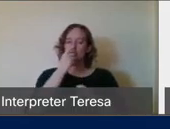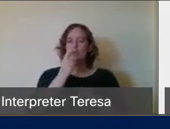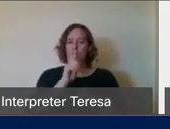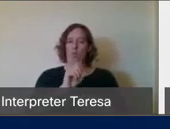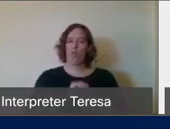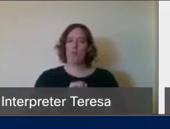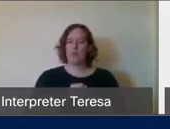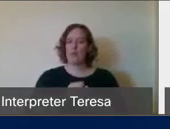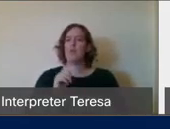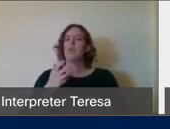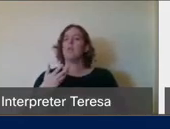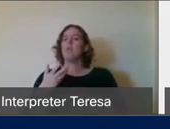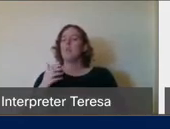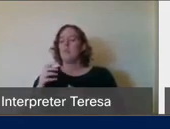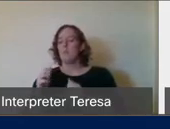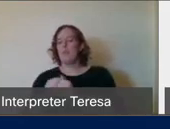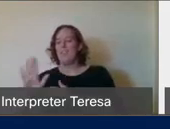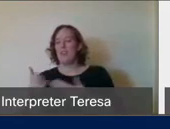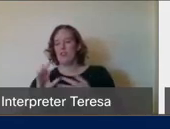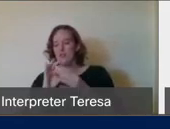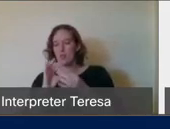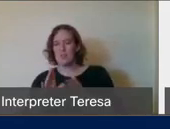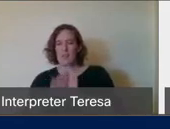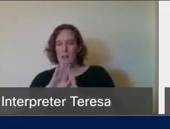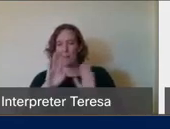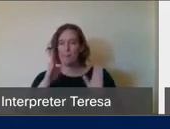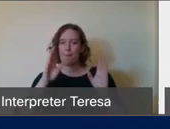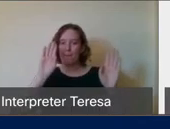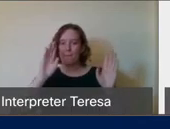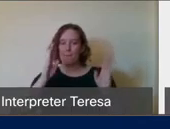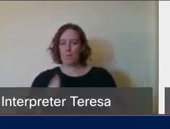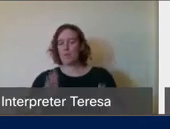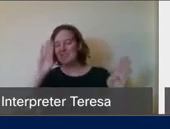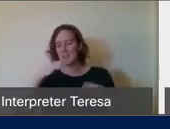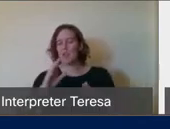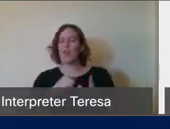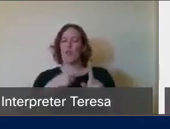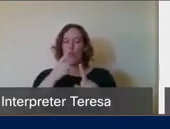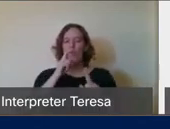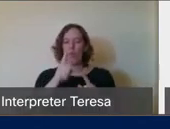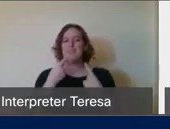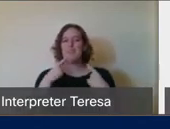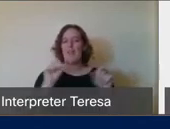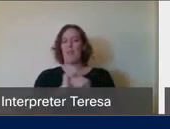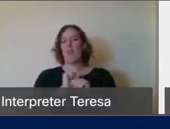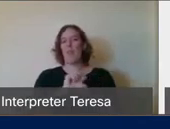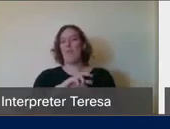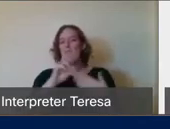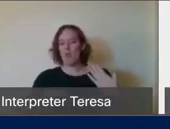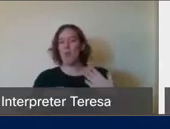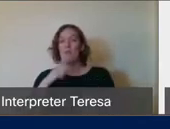service coordinators to develop person-centered goals focused on successful employment outcomes. For FY20,